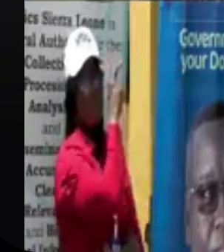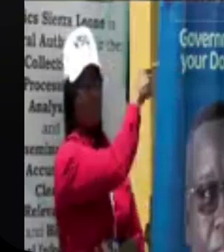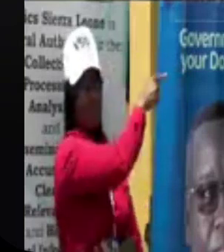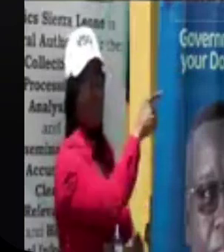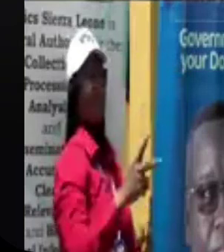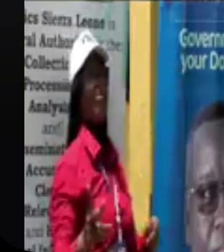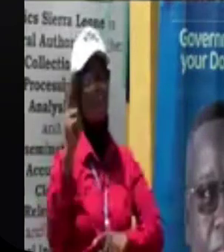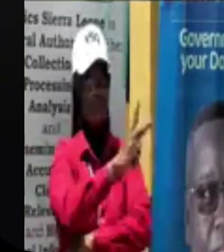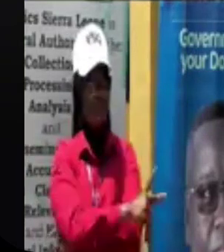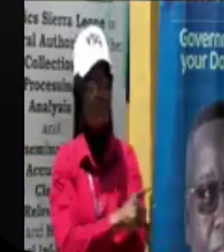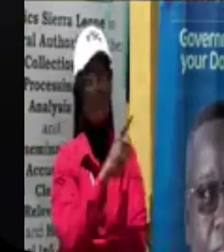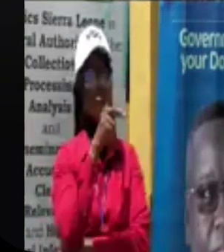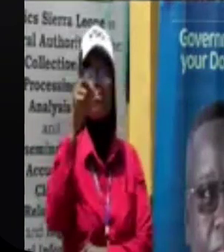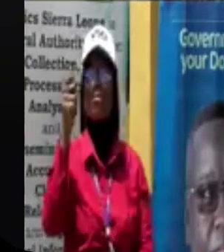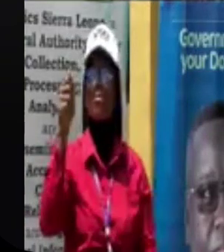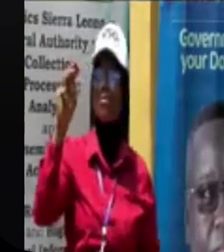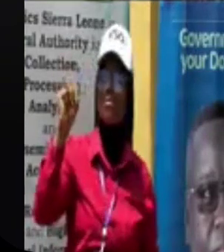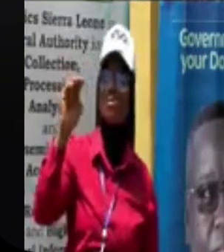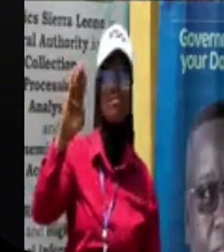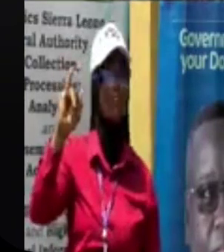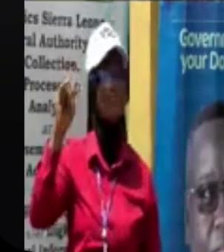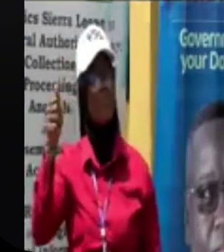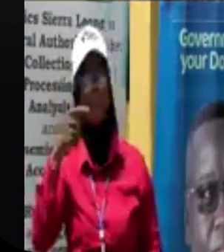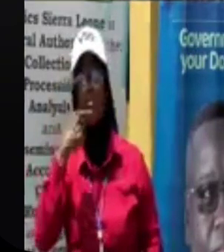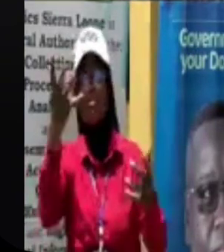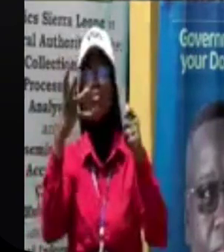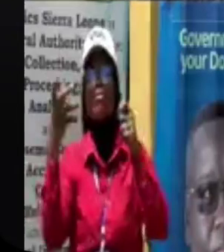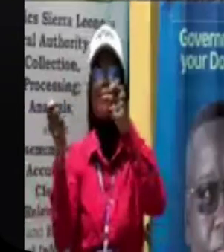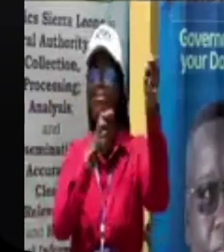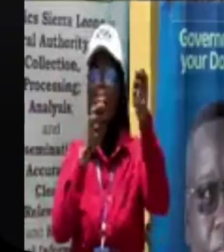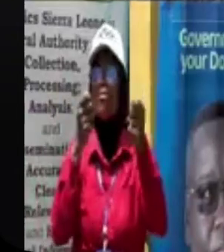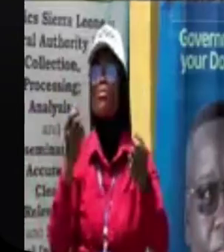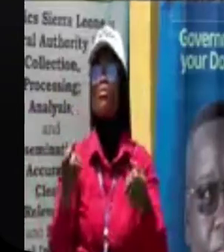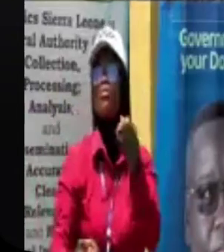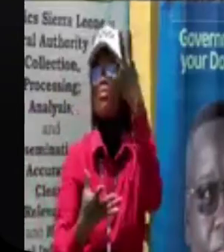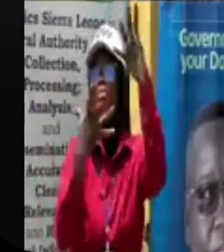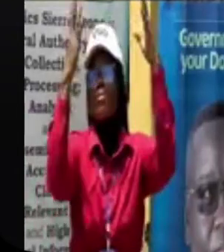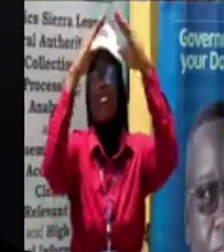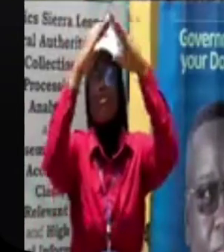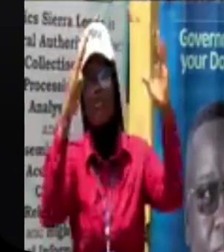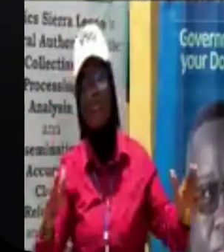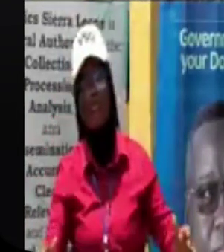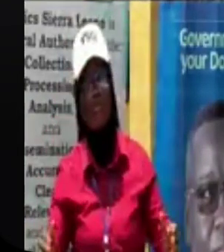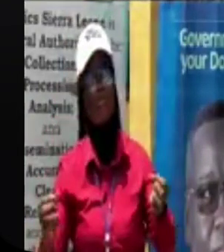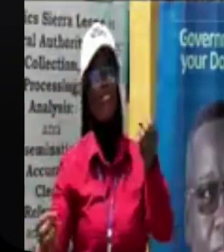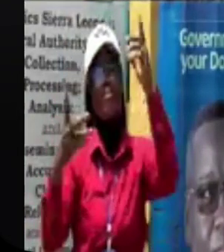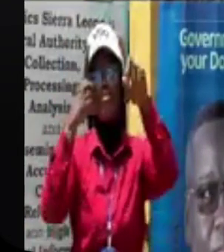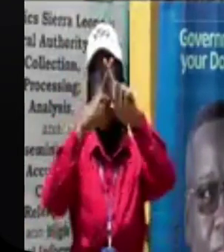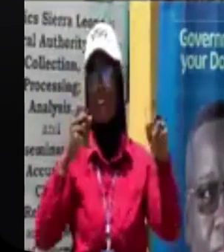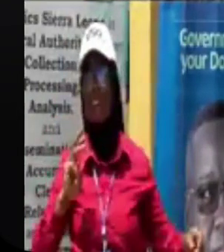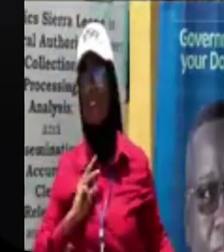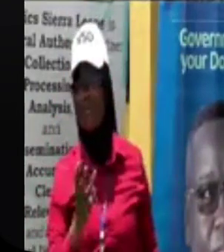cabinet, say, Kambia say, they want Fire Force. In case fire be now, let God keep her far from we first.